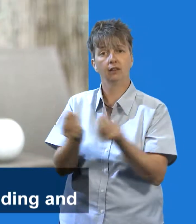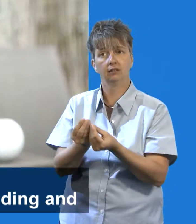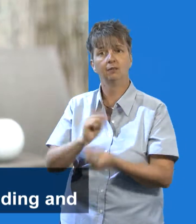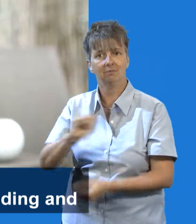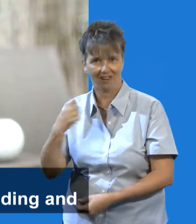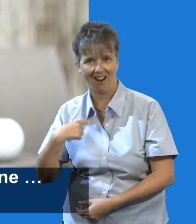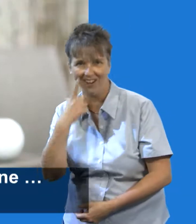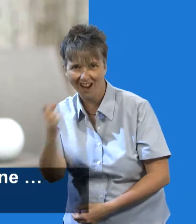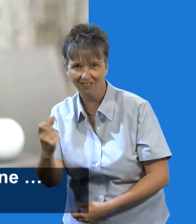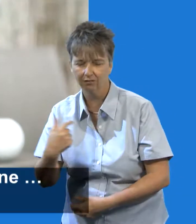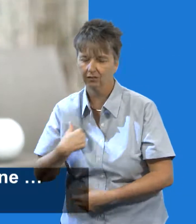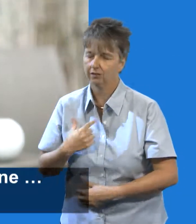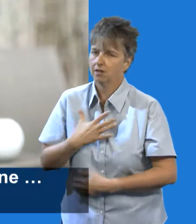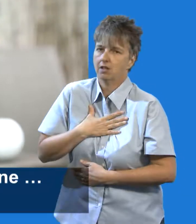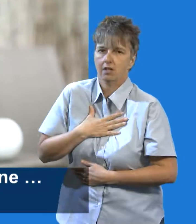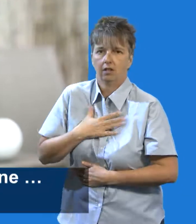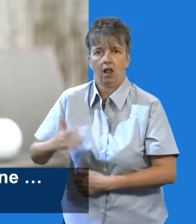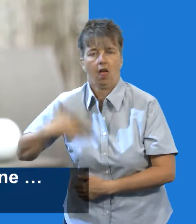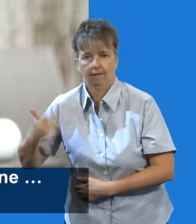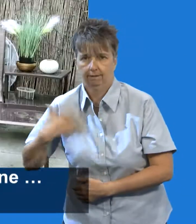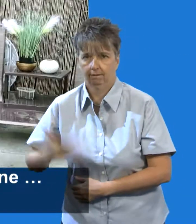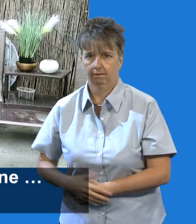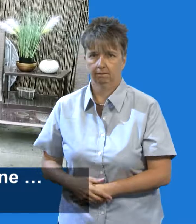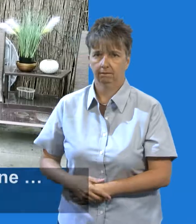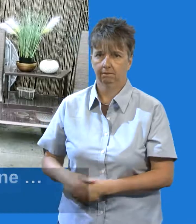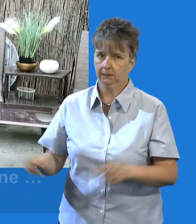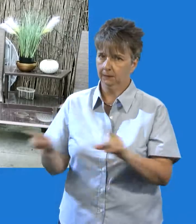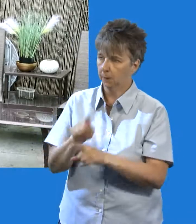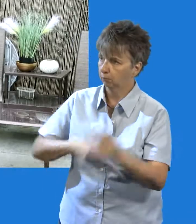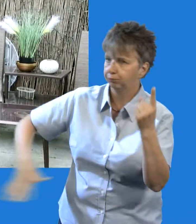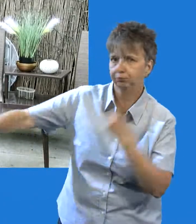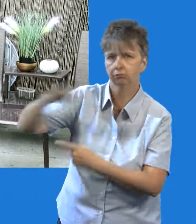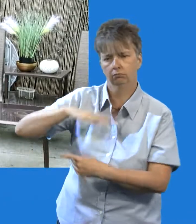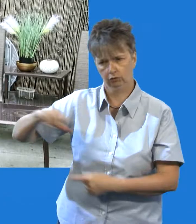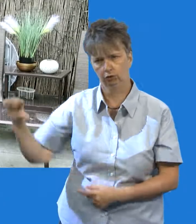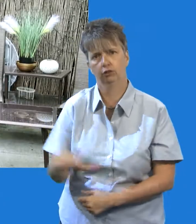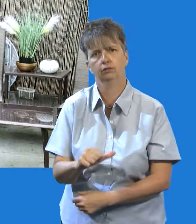that it's outstanding, and I think it should be for everyone.